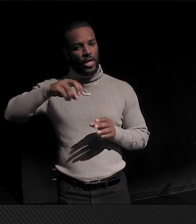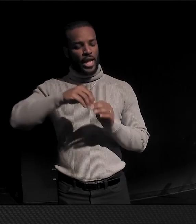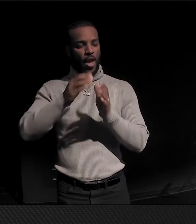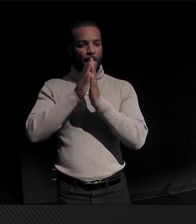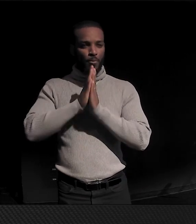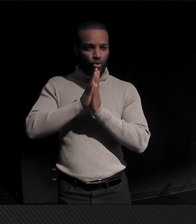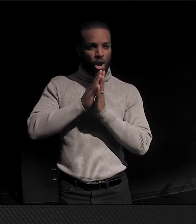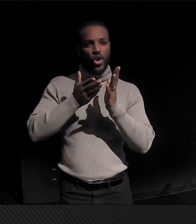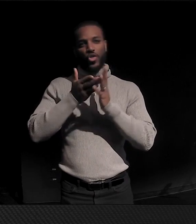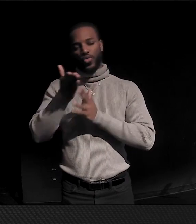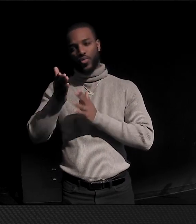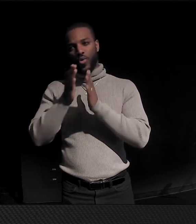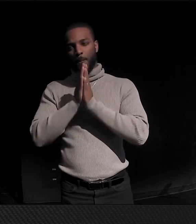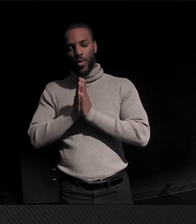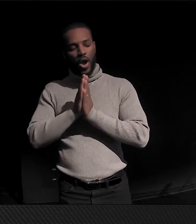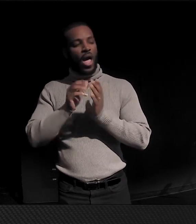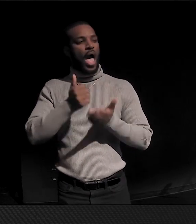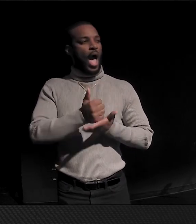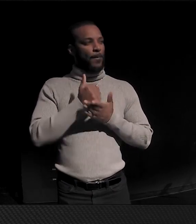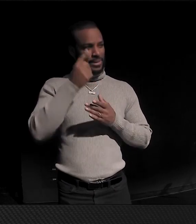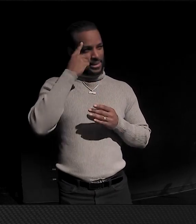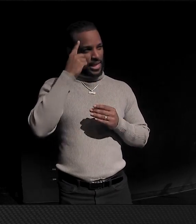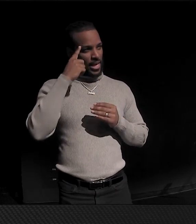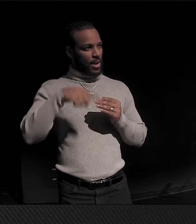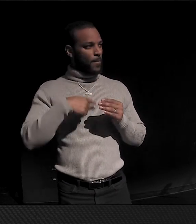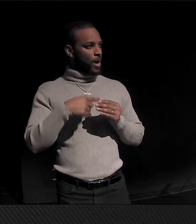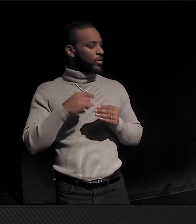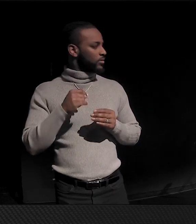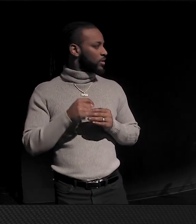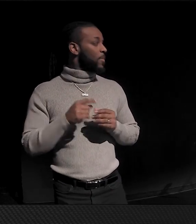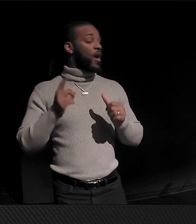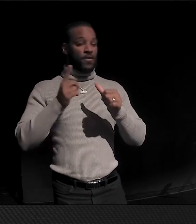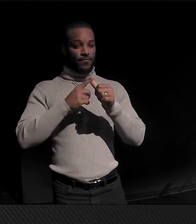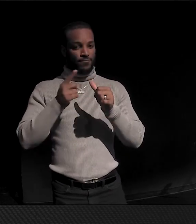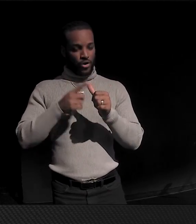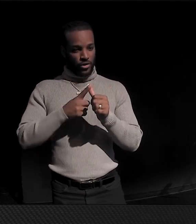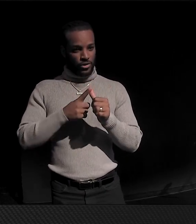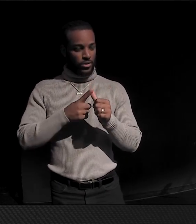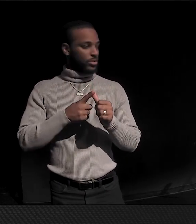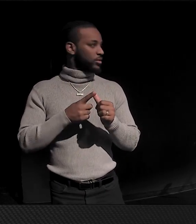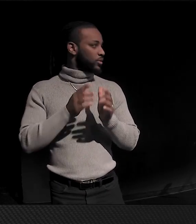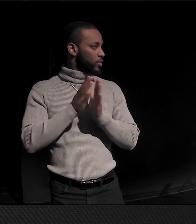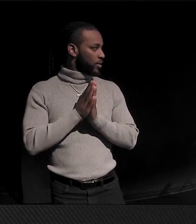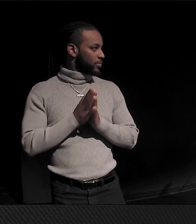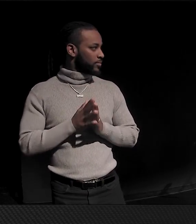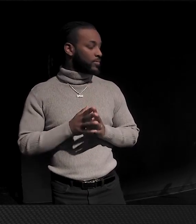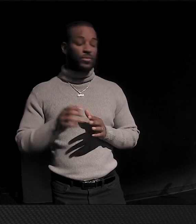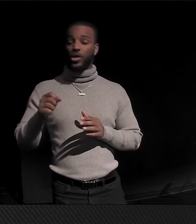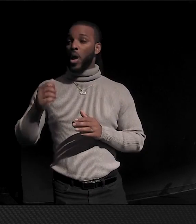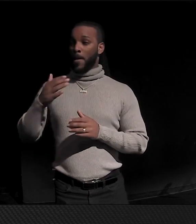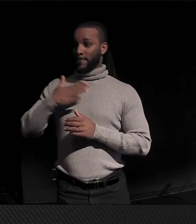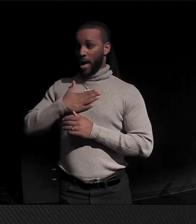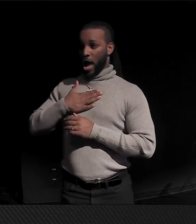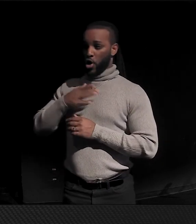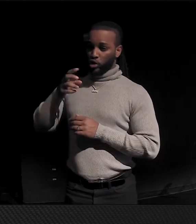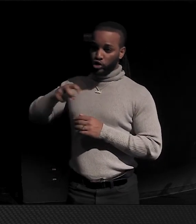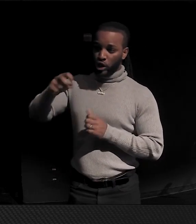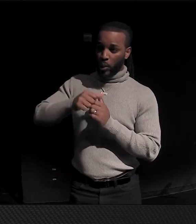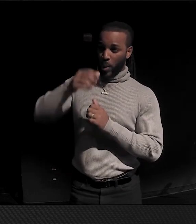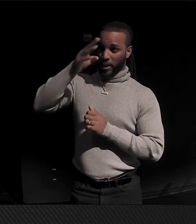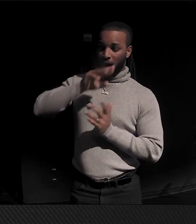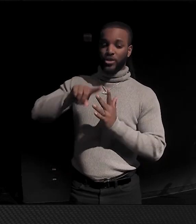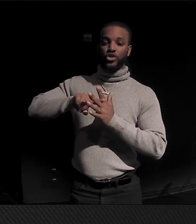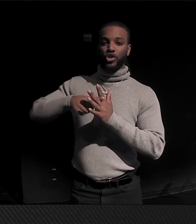and through prayer and how you can help us think about praying the scripture. But first, your journey in prayer. Yeah, so my whole journey with God started